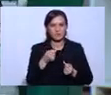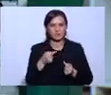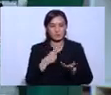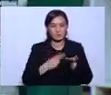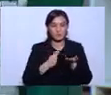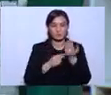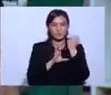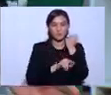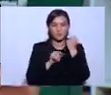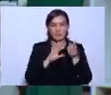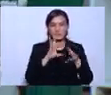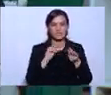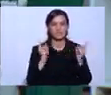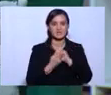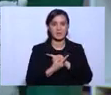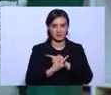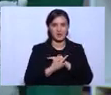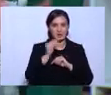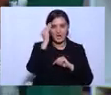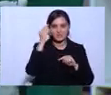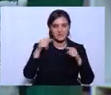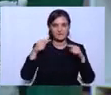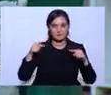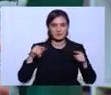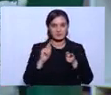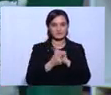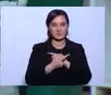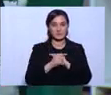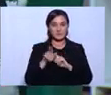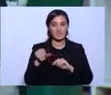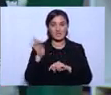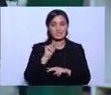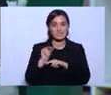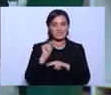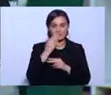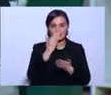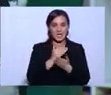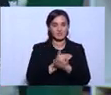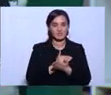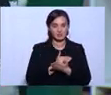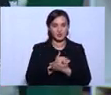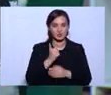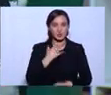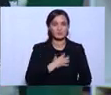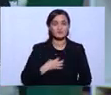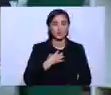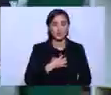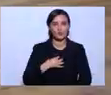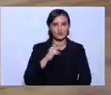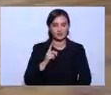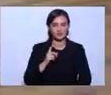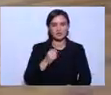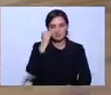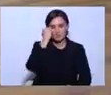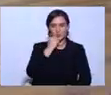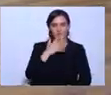changes everyone's opinion and actually teaches everyone a really important rule. Thank you for joining us today.